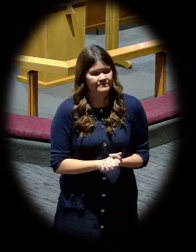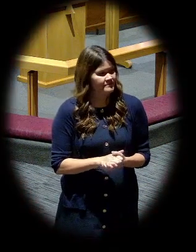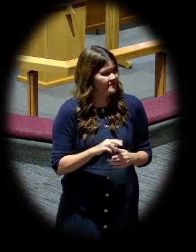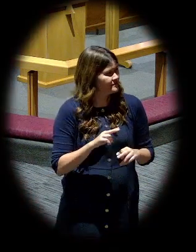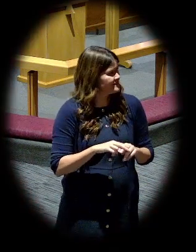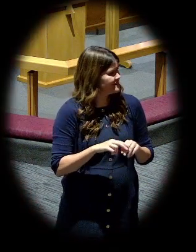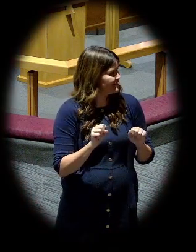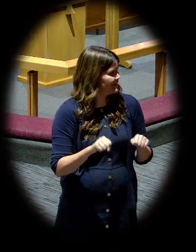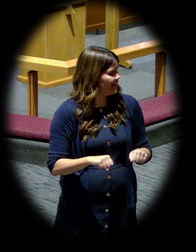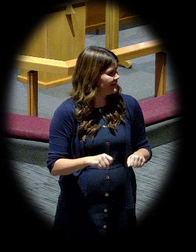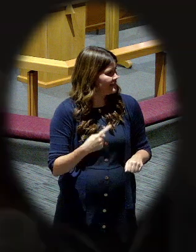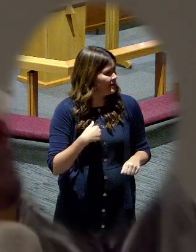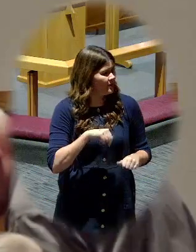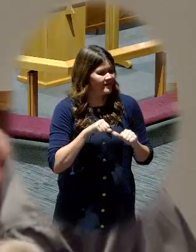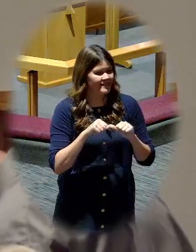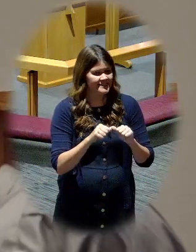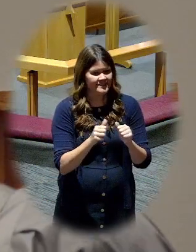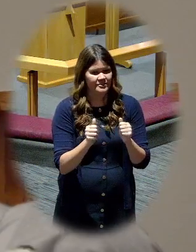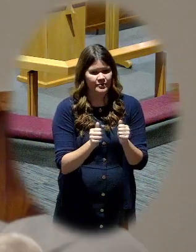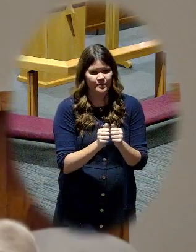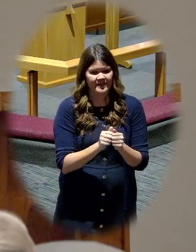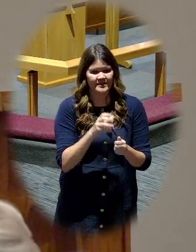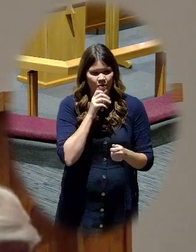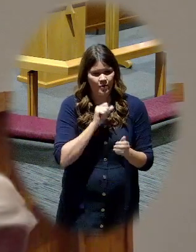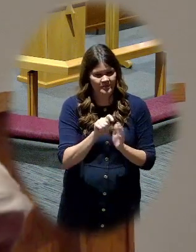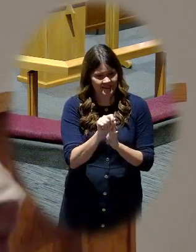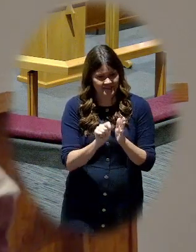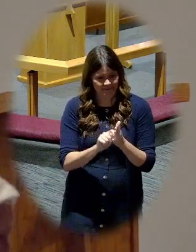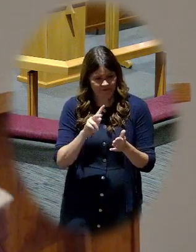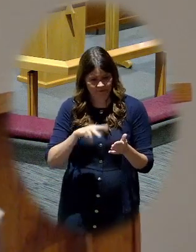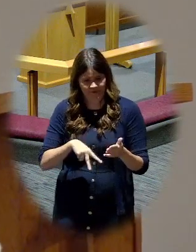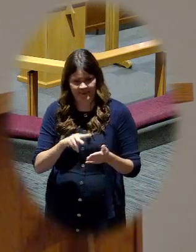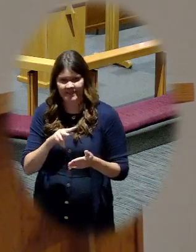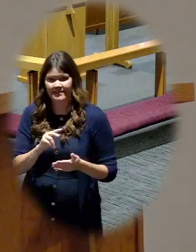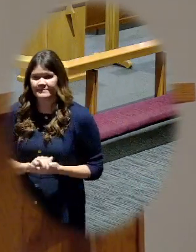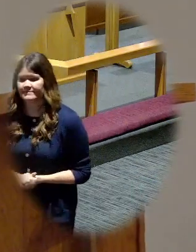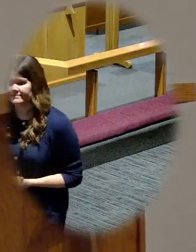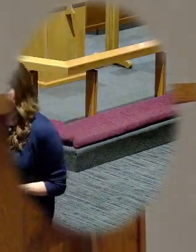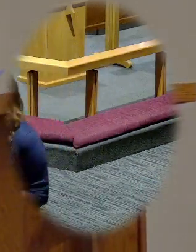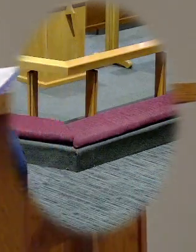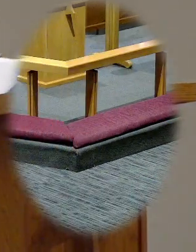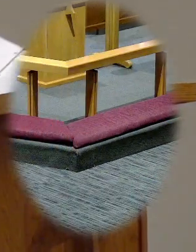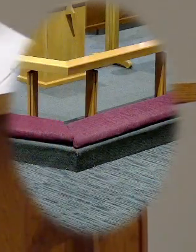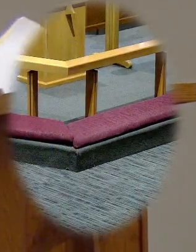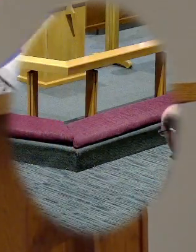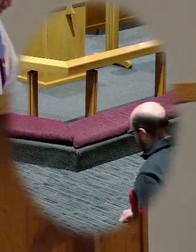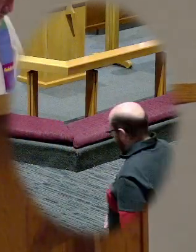congregation, please be seated. We continue with our Old Testament lesson this morning.